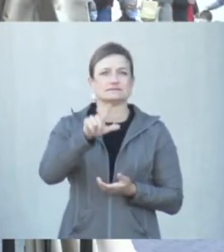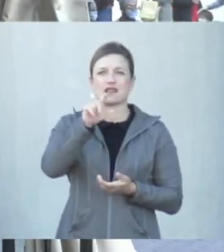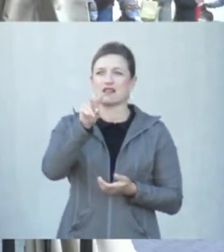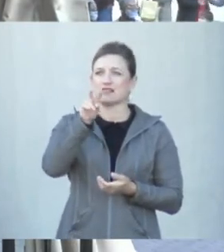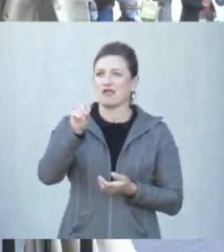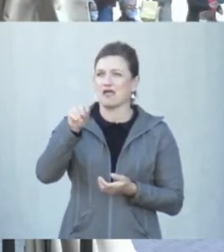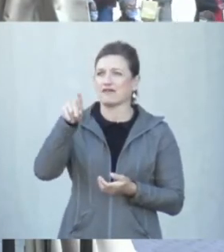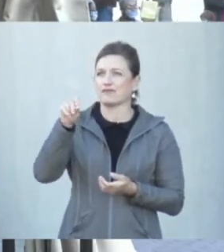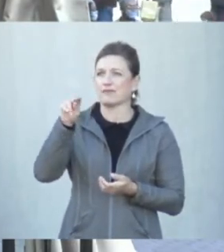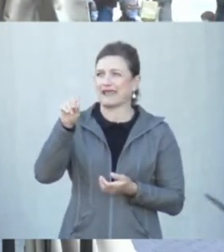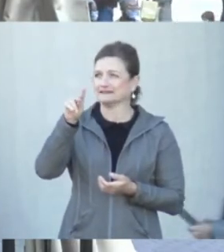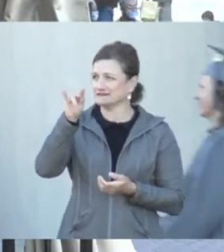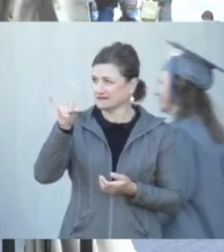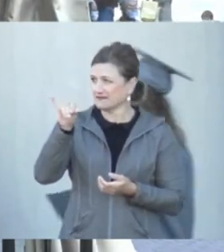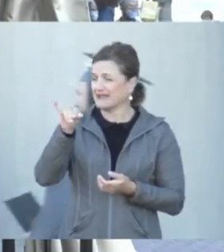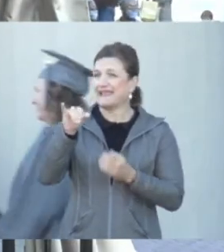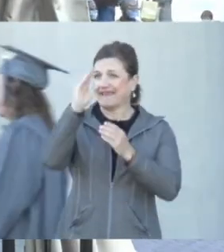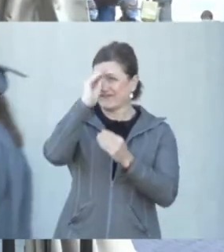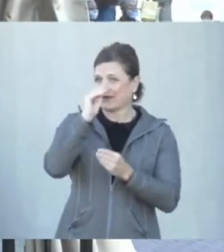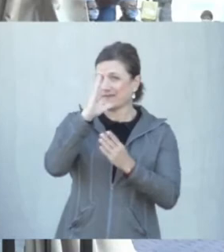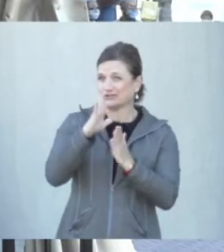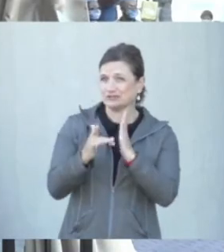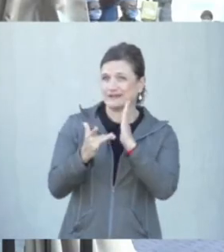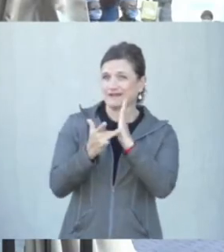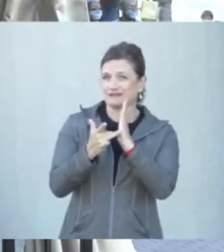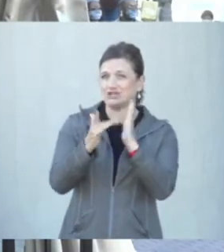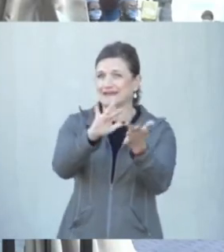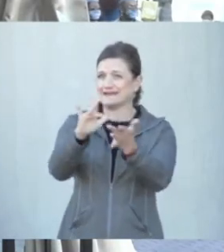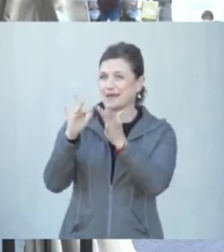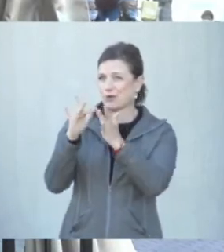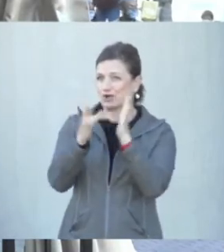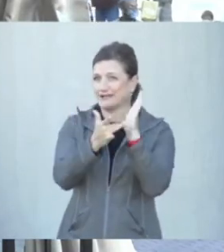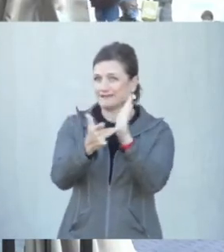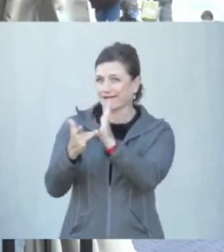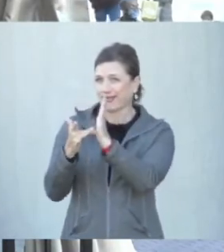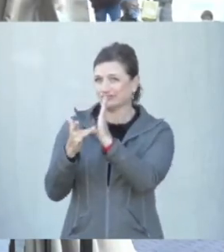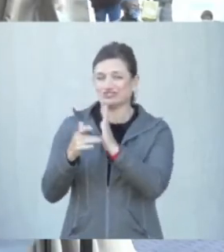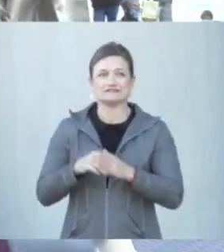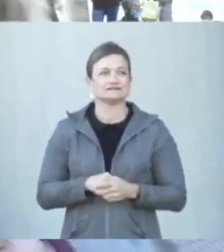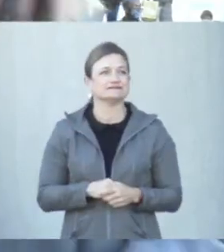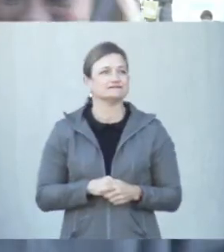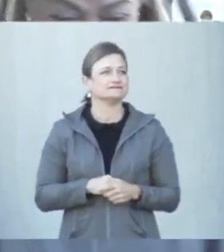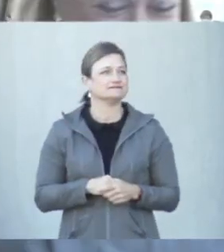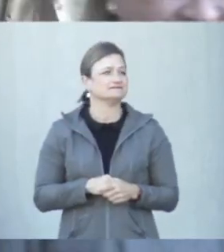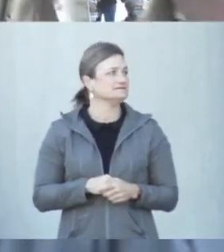Love Panza, Information Technology, Networking Technologies.